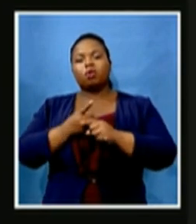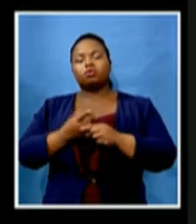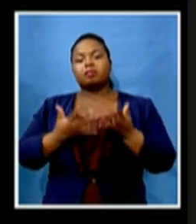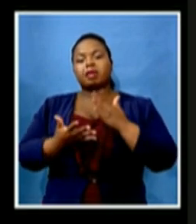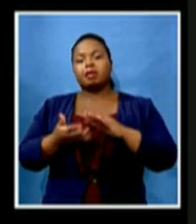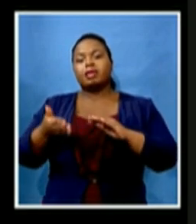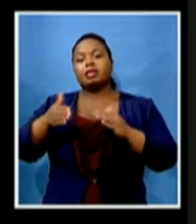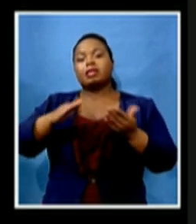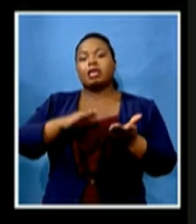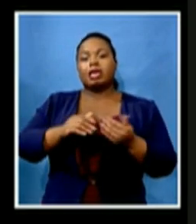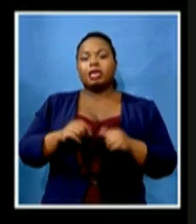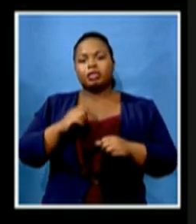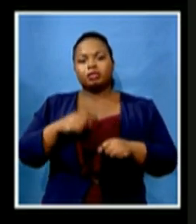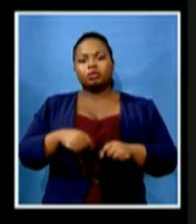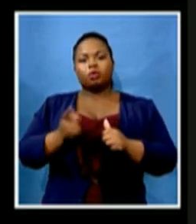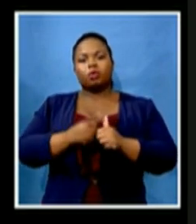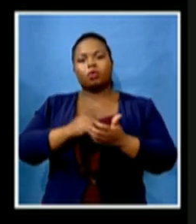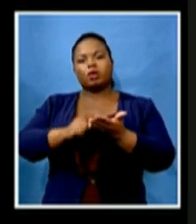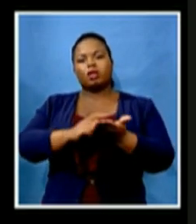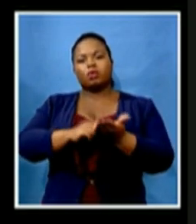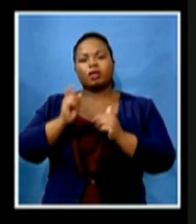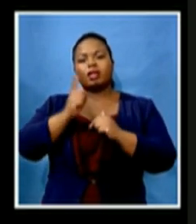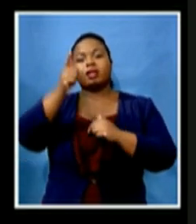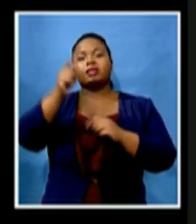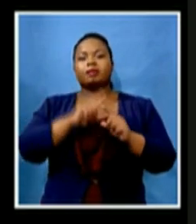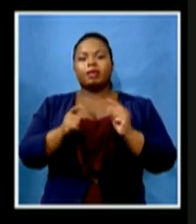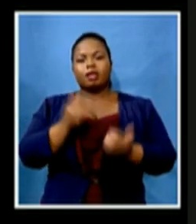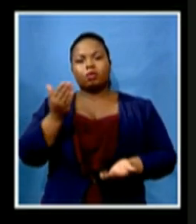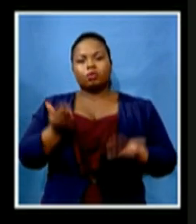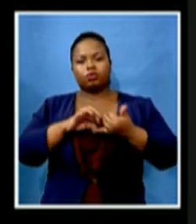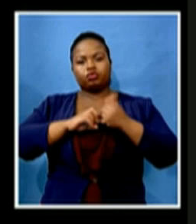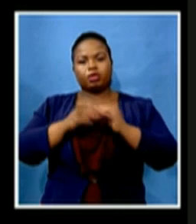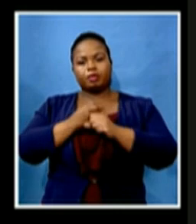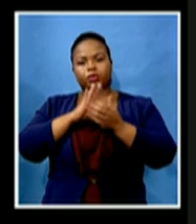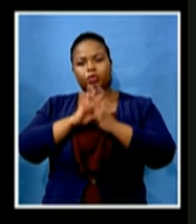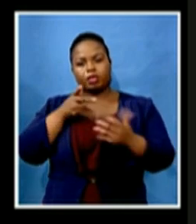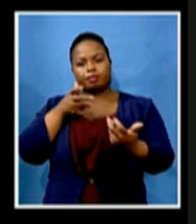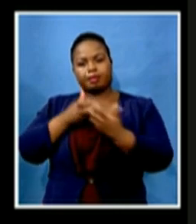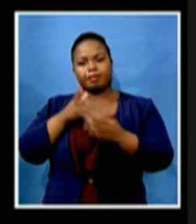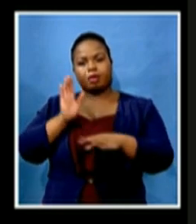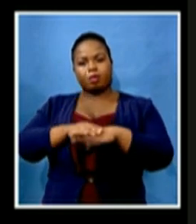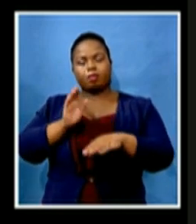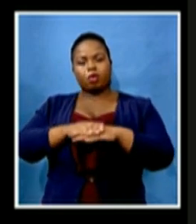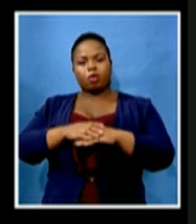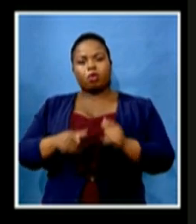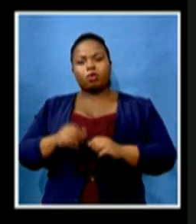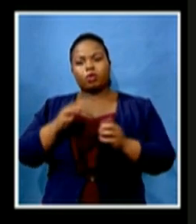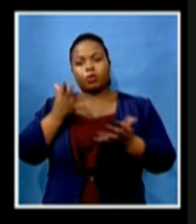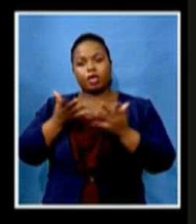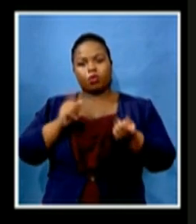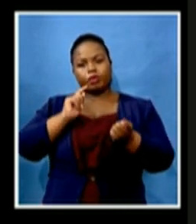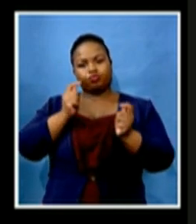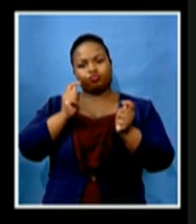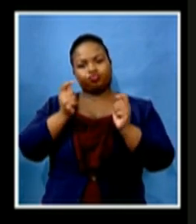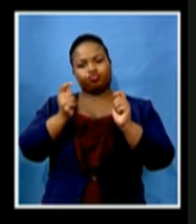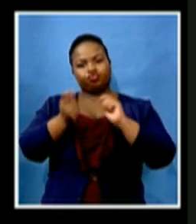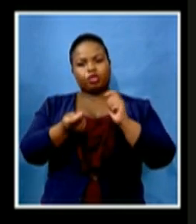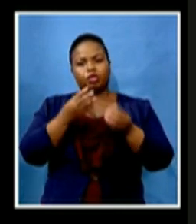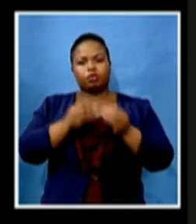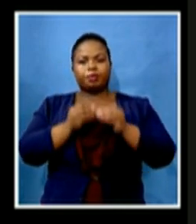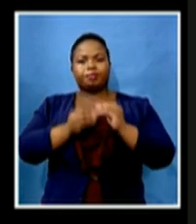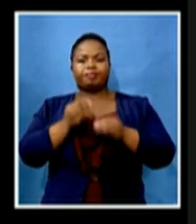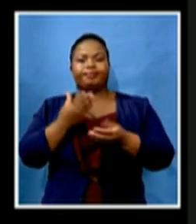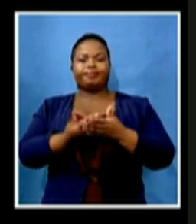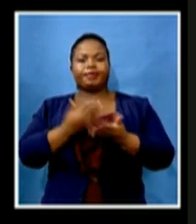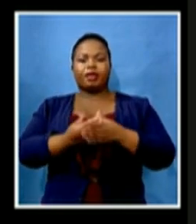process at the moment just to try to get a better handle on where we need to change and modify. Now that there's meaningful data being